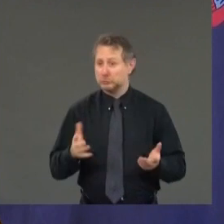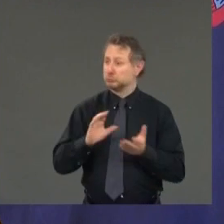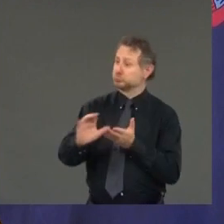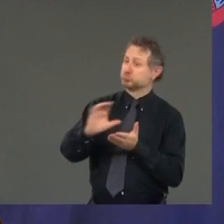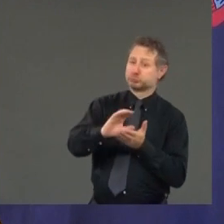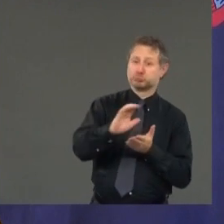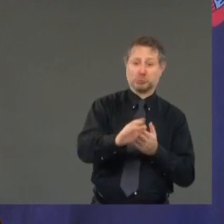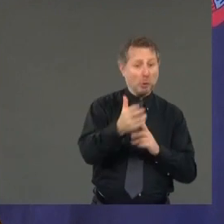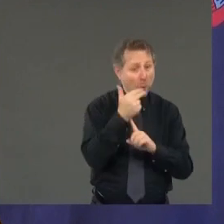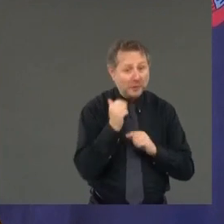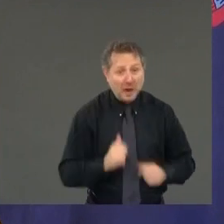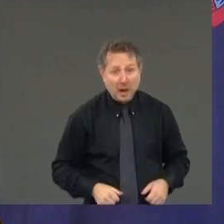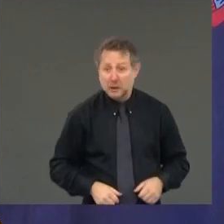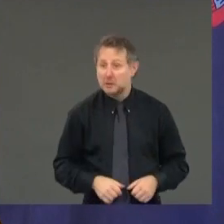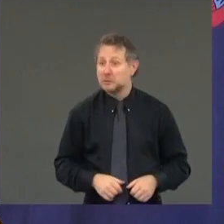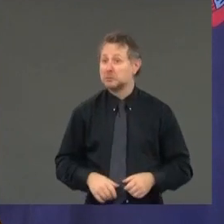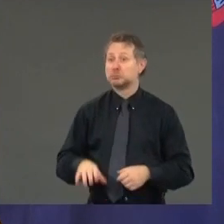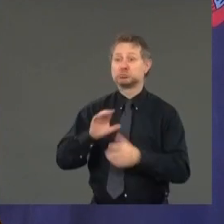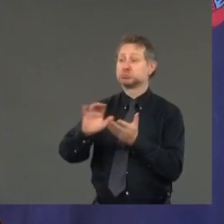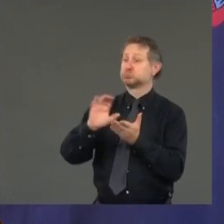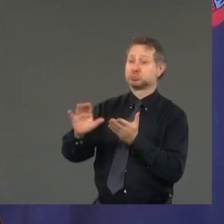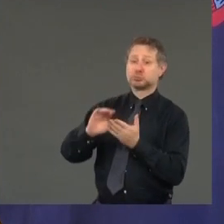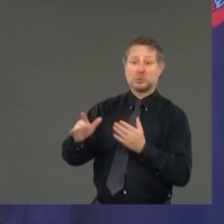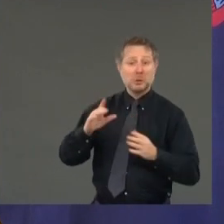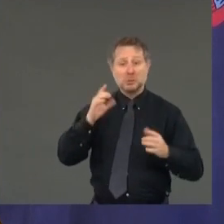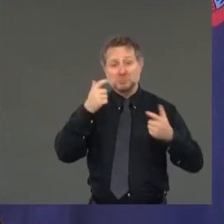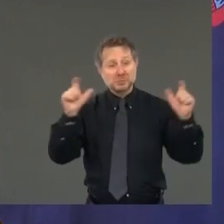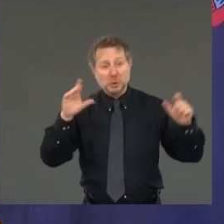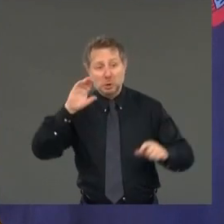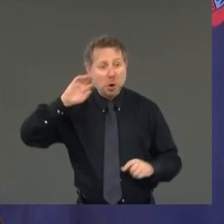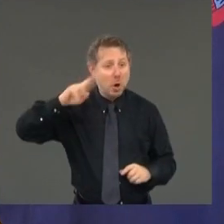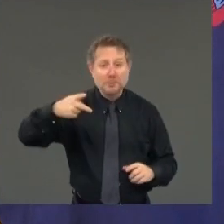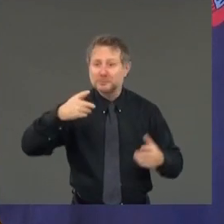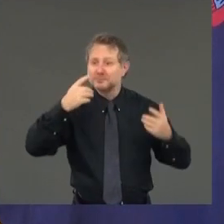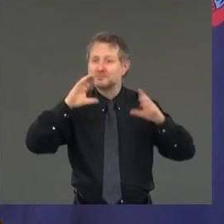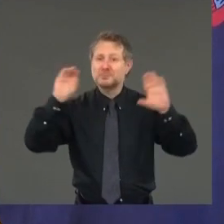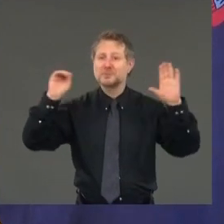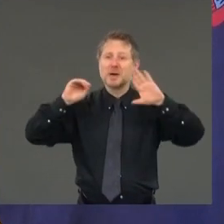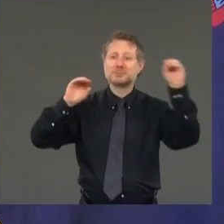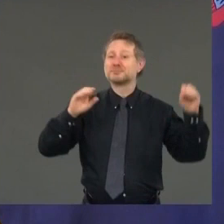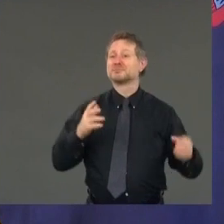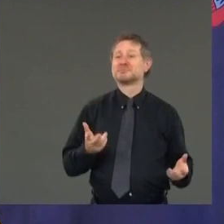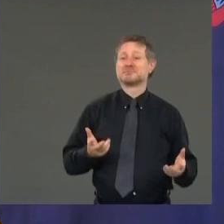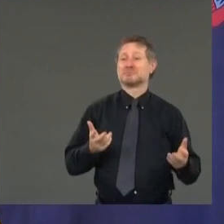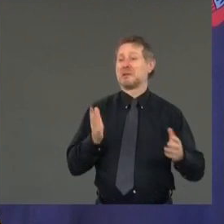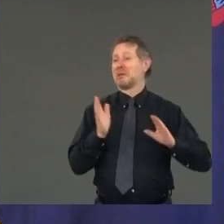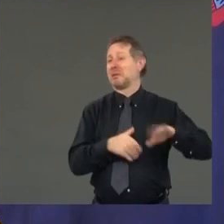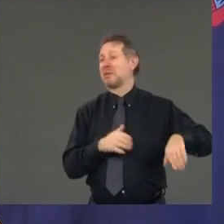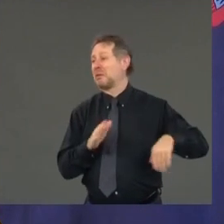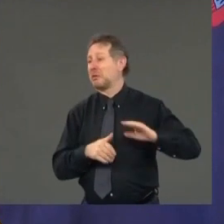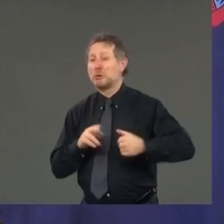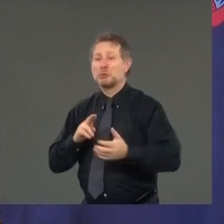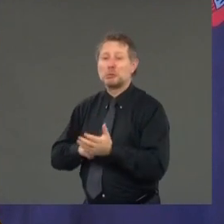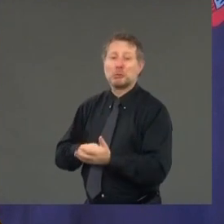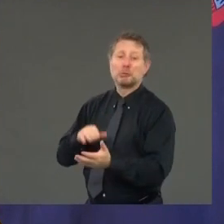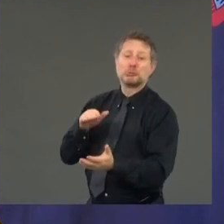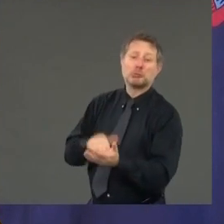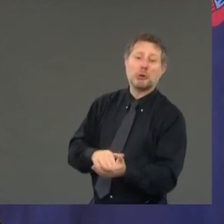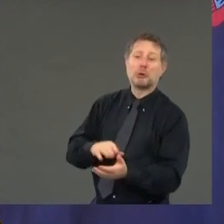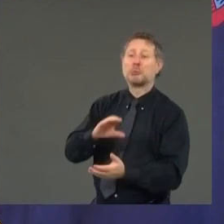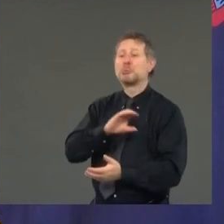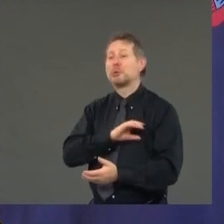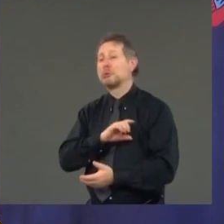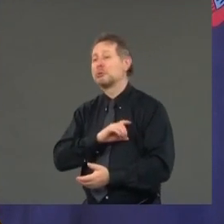hotels and big corporations, but nurses, doctors, police